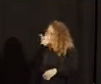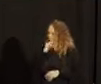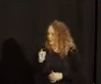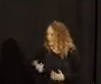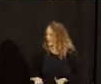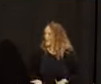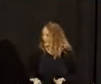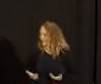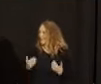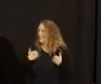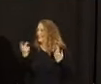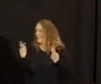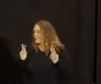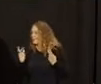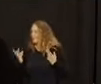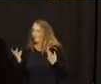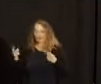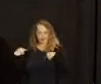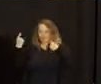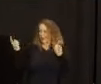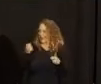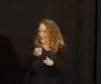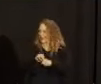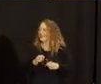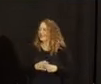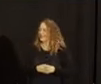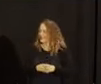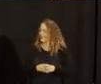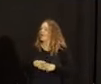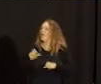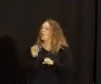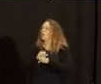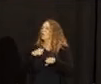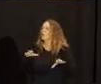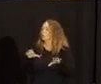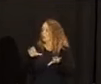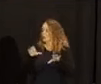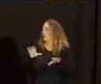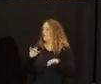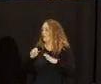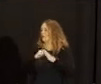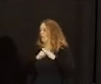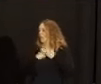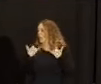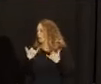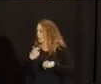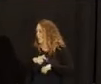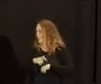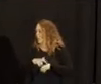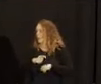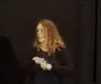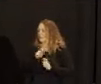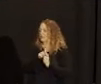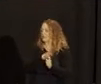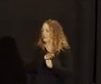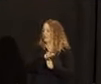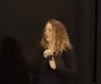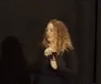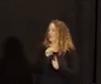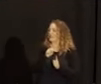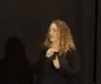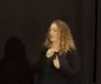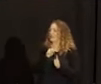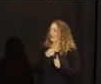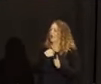demanded it and young people that got it done. You know, in the work that we're doing at the Ford Foundation in this moment, particularly both around our